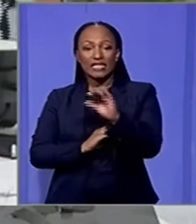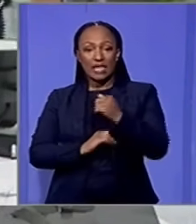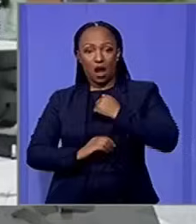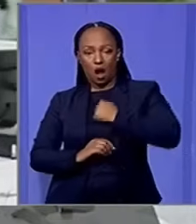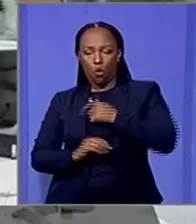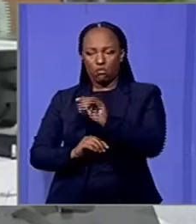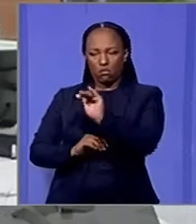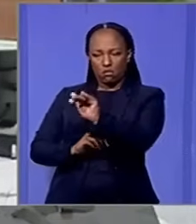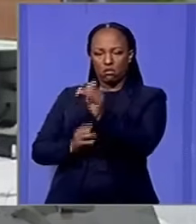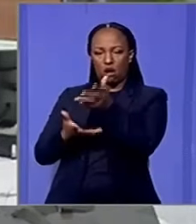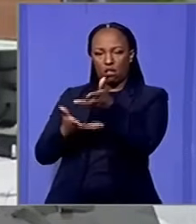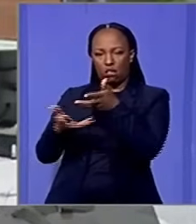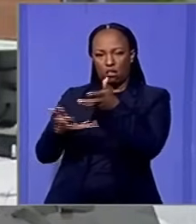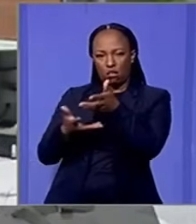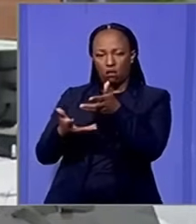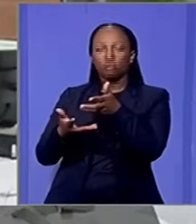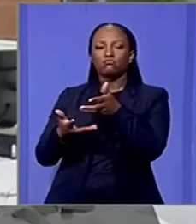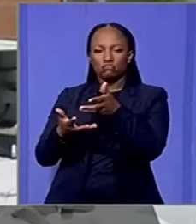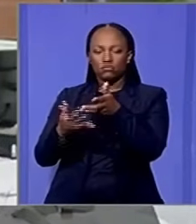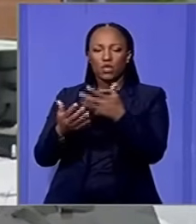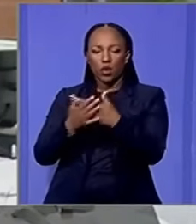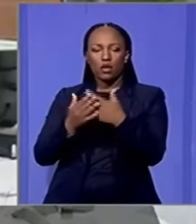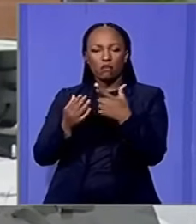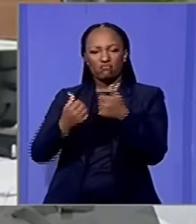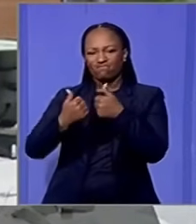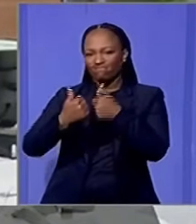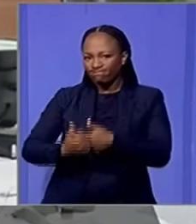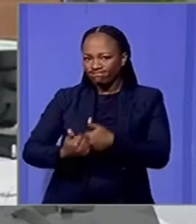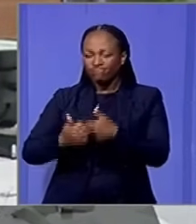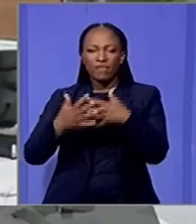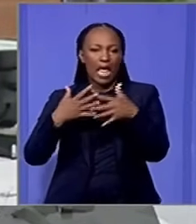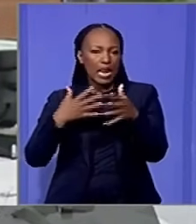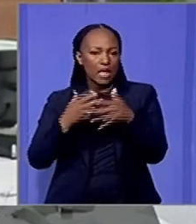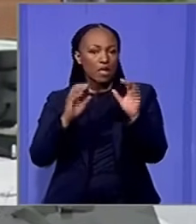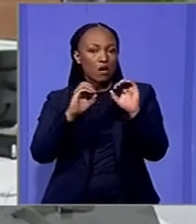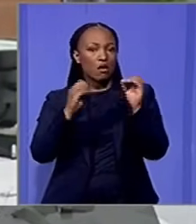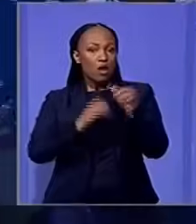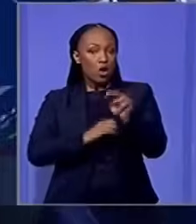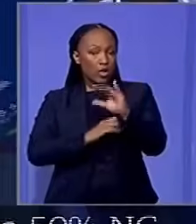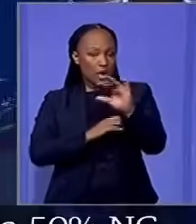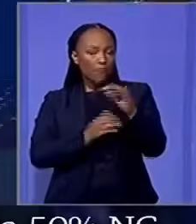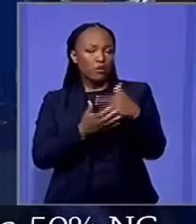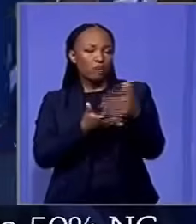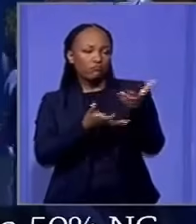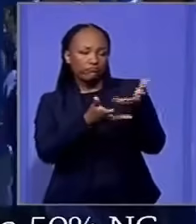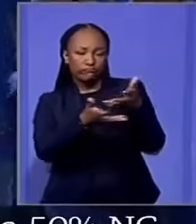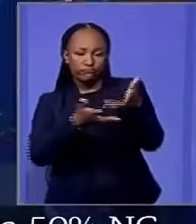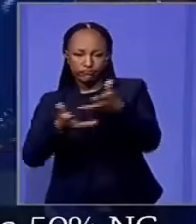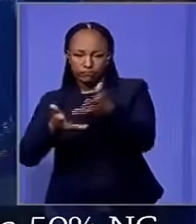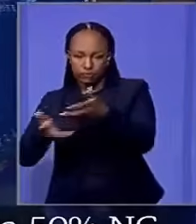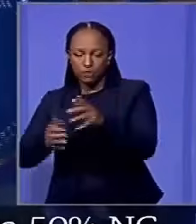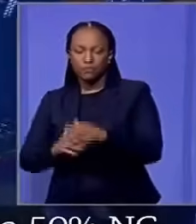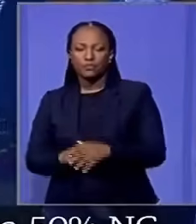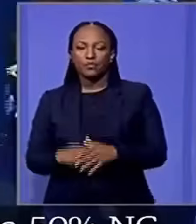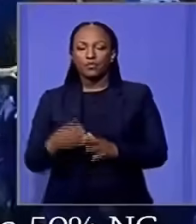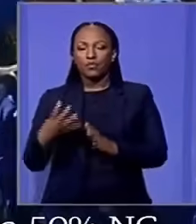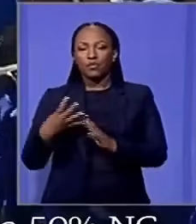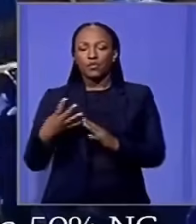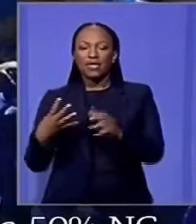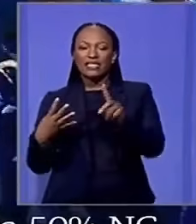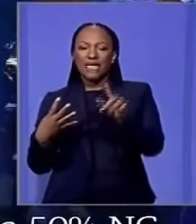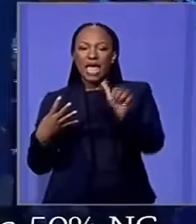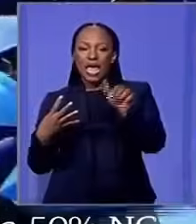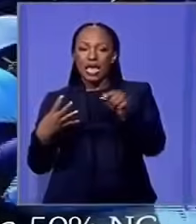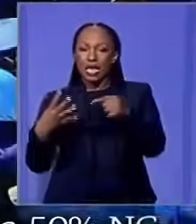them first, and then we will sit down with anyone in the Northern Cape. Democratic Alliance e lahlegetšwe ke setulo